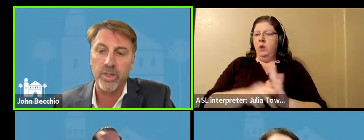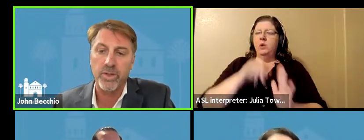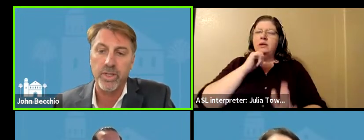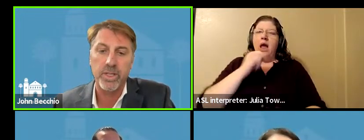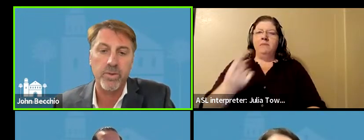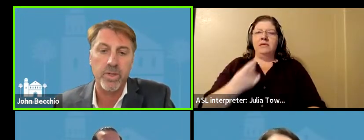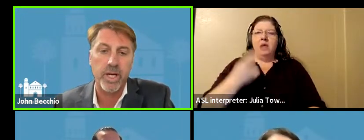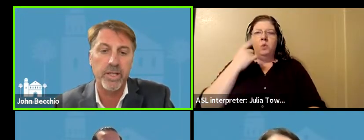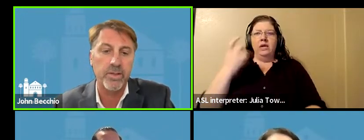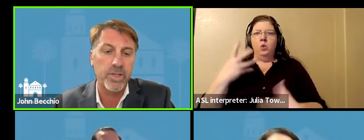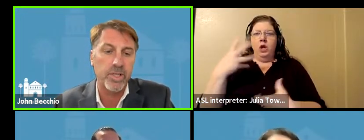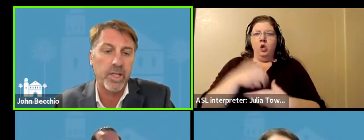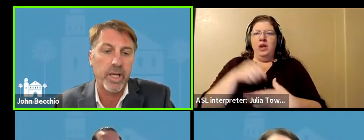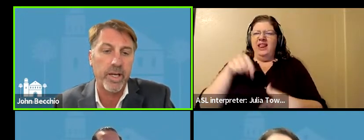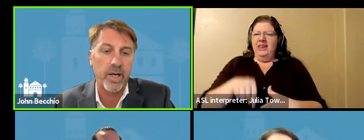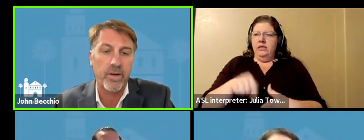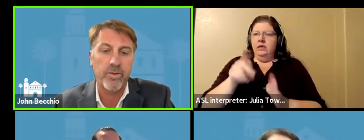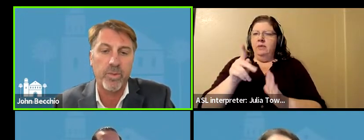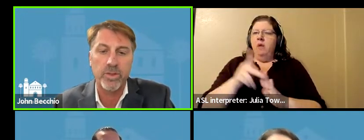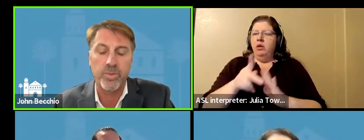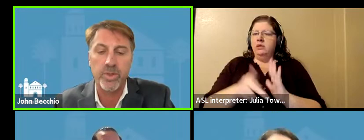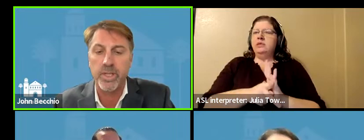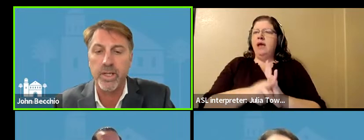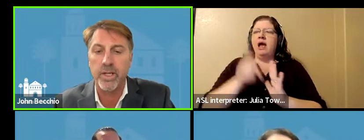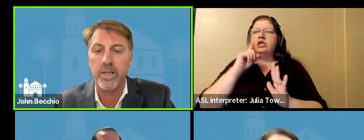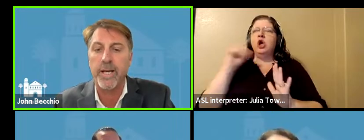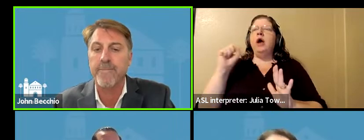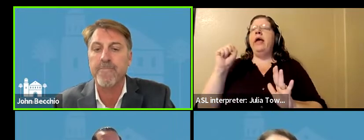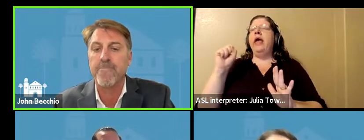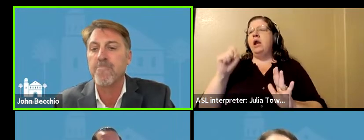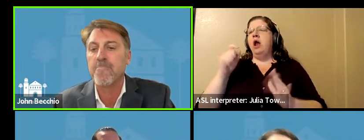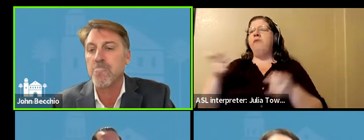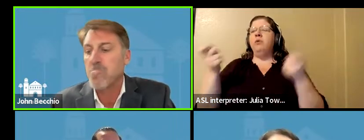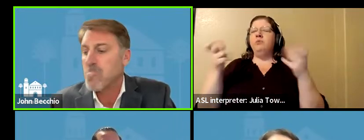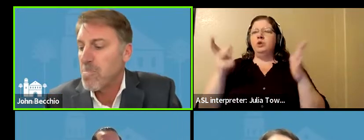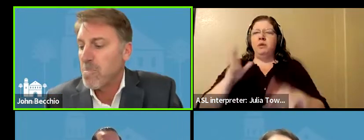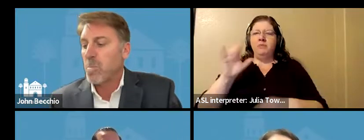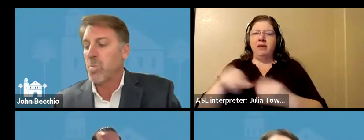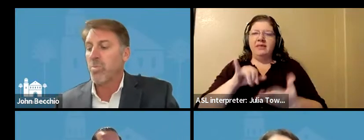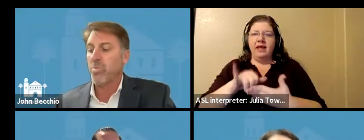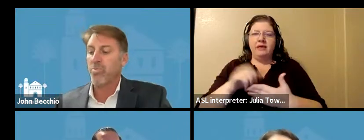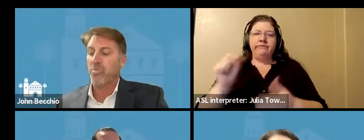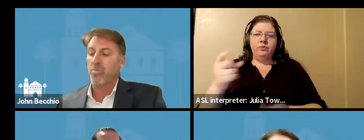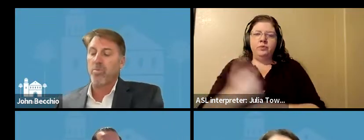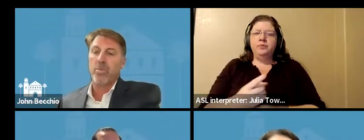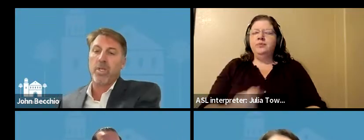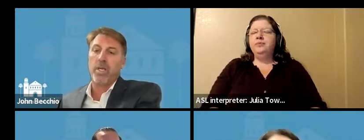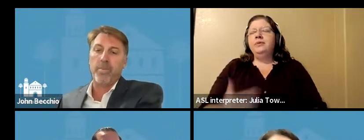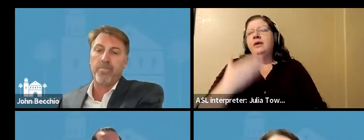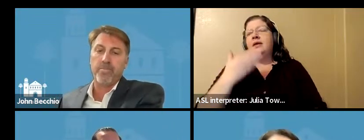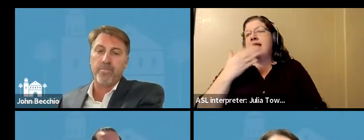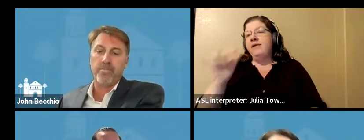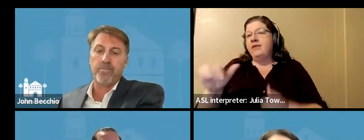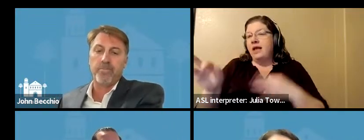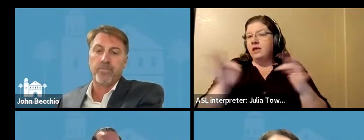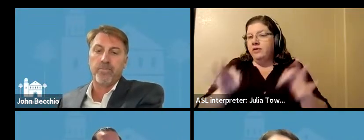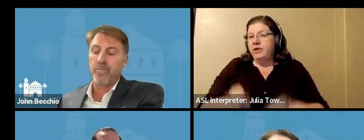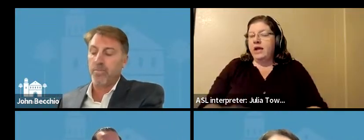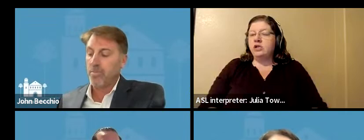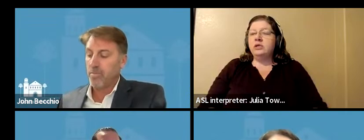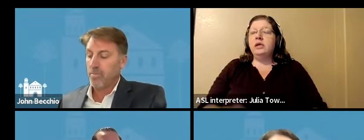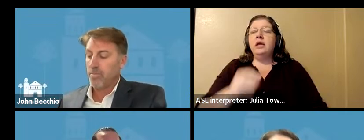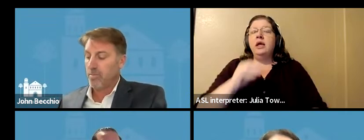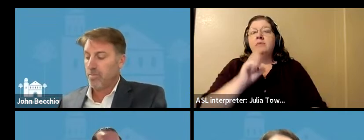need to include in this one. And I do see head nod from our superintendent on that. Okay, thank you for that clarification. Ms. Alvarez?